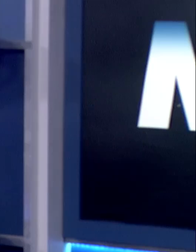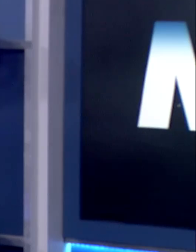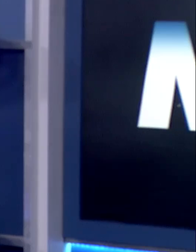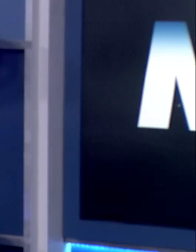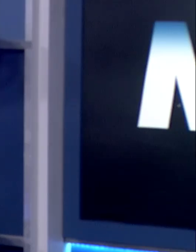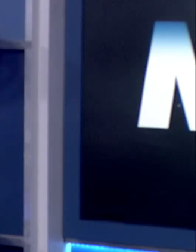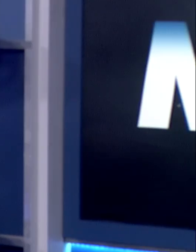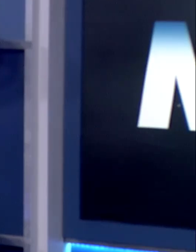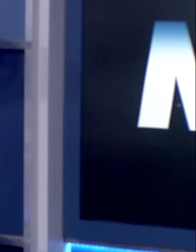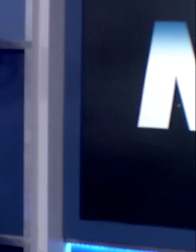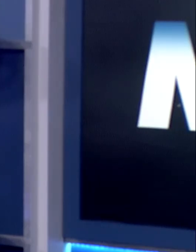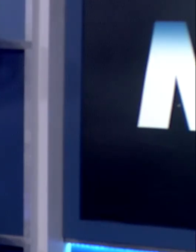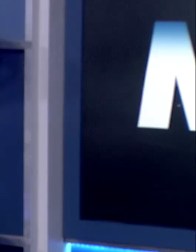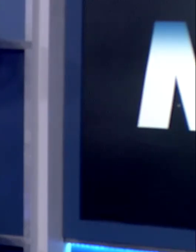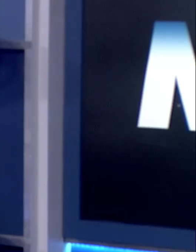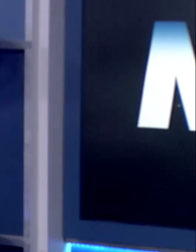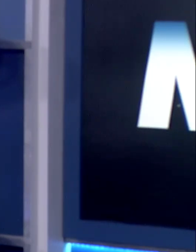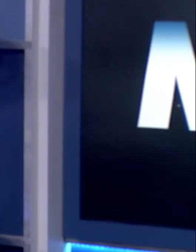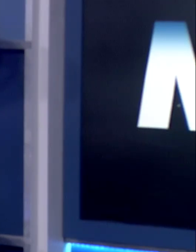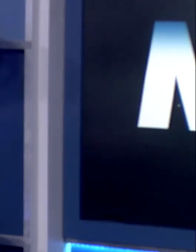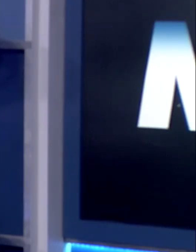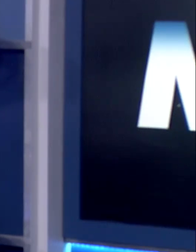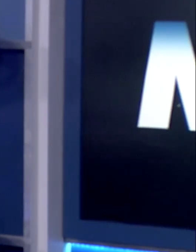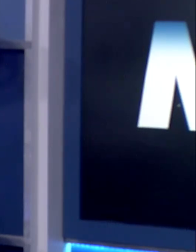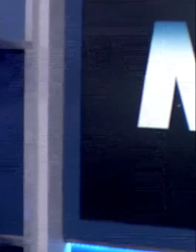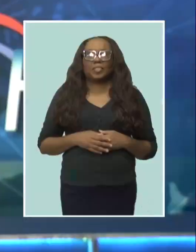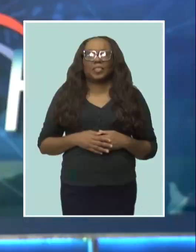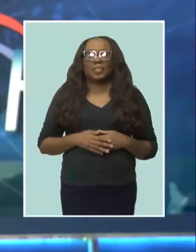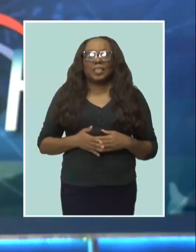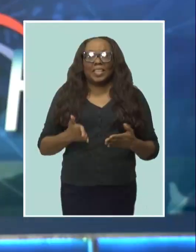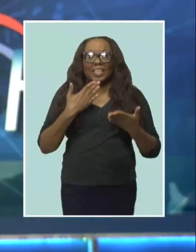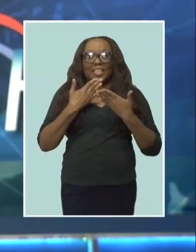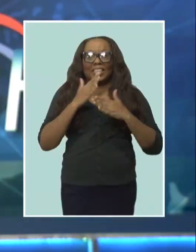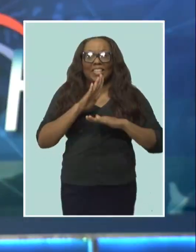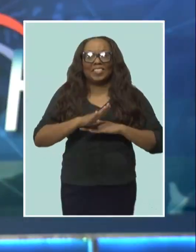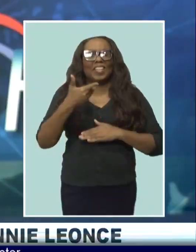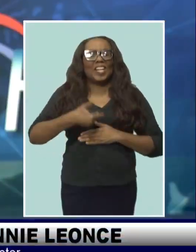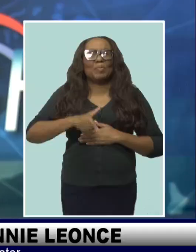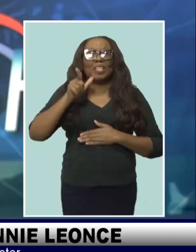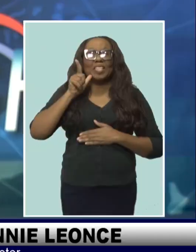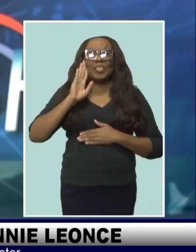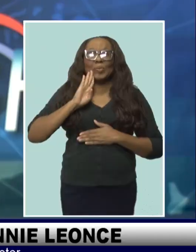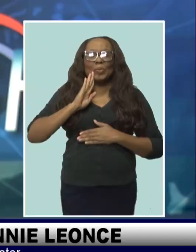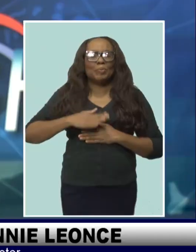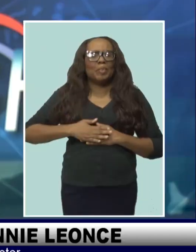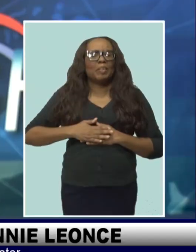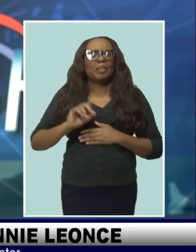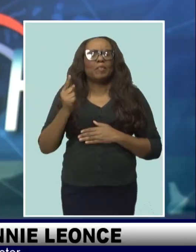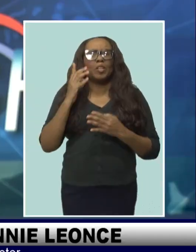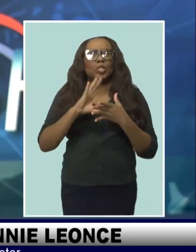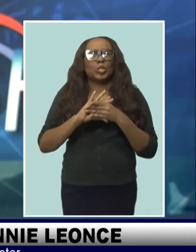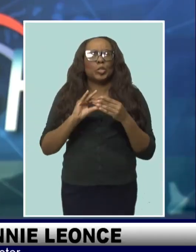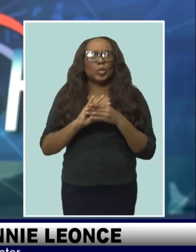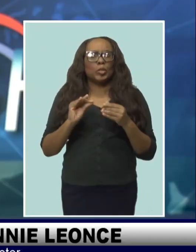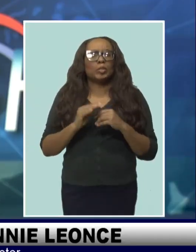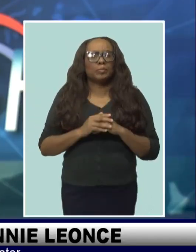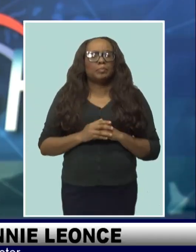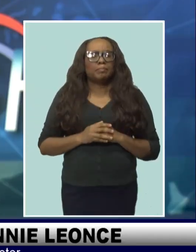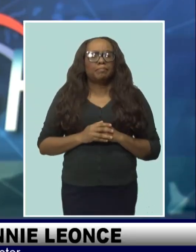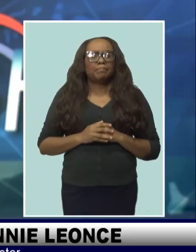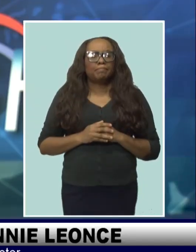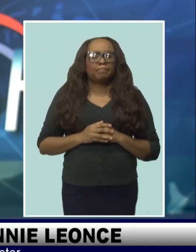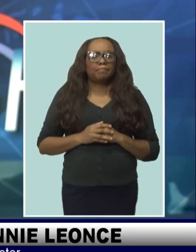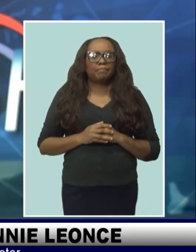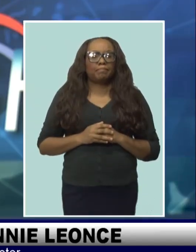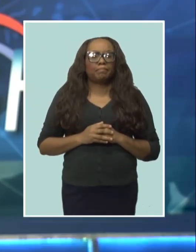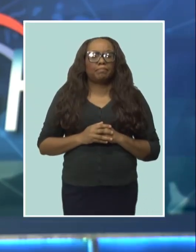Very good evening to you. I'm Lisa Broom. Thank you so much for tuning in. And our top story tonight, less than a month after the Bishop of